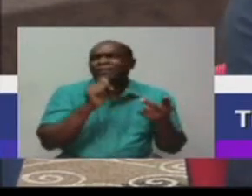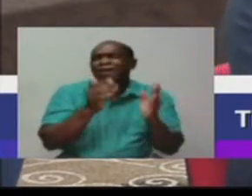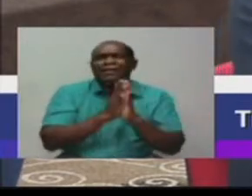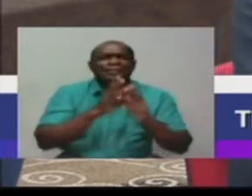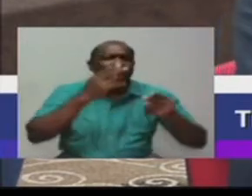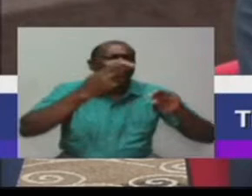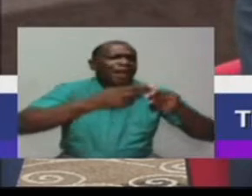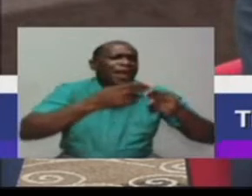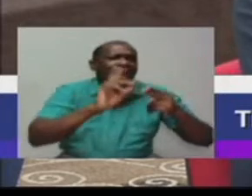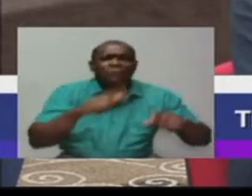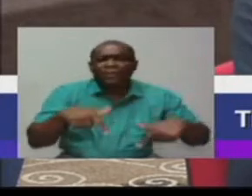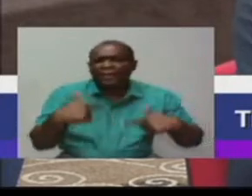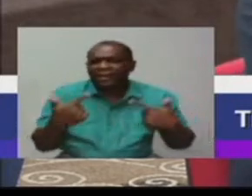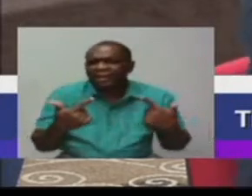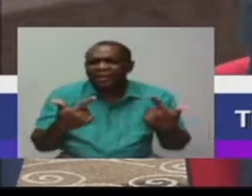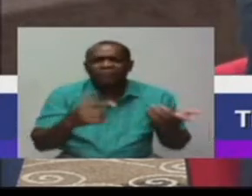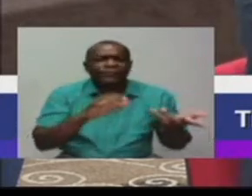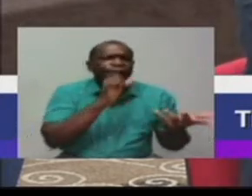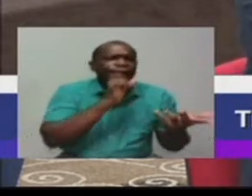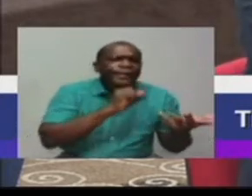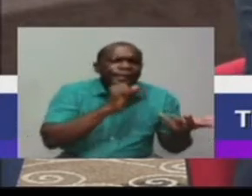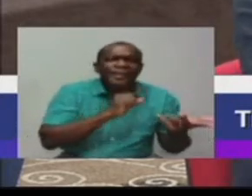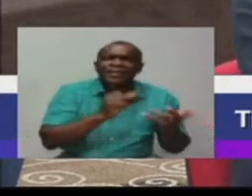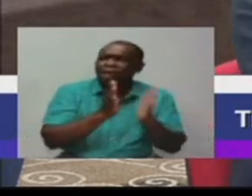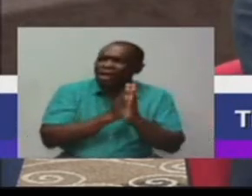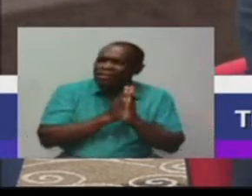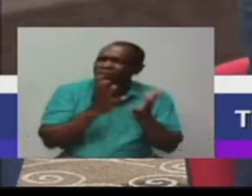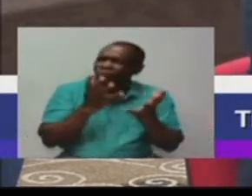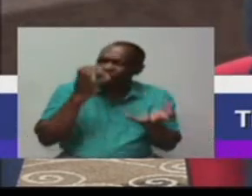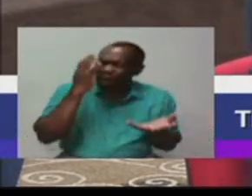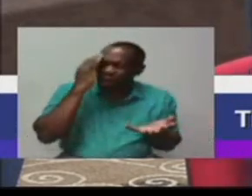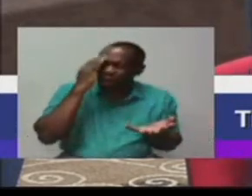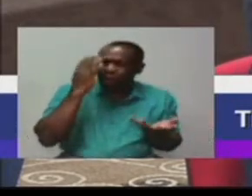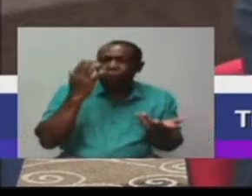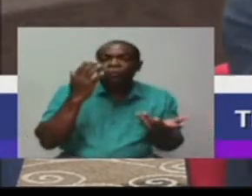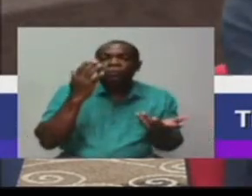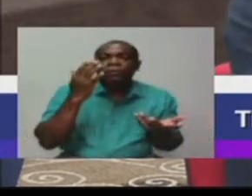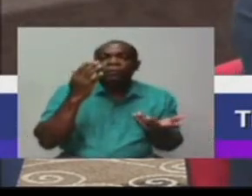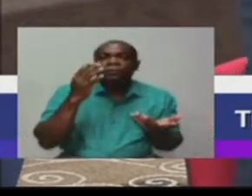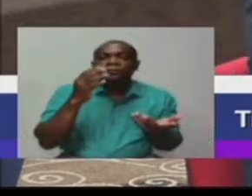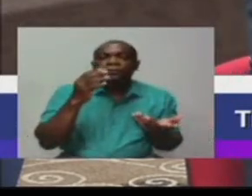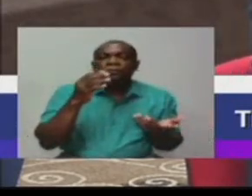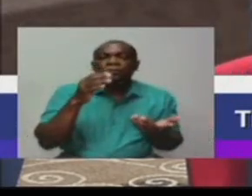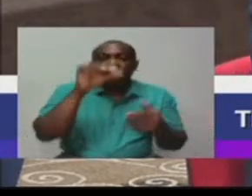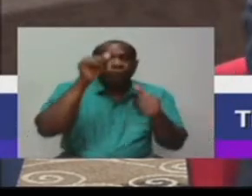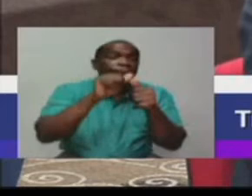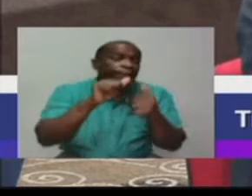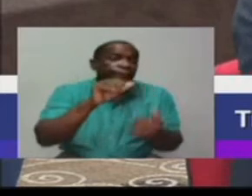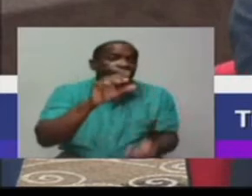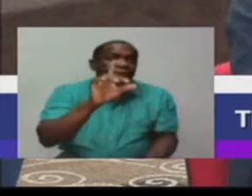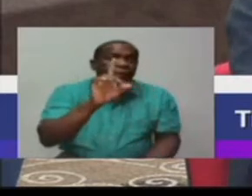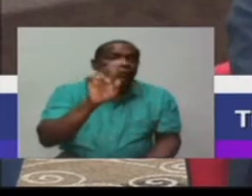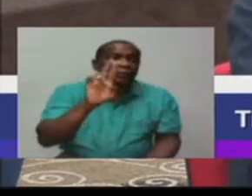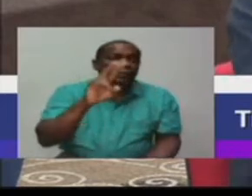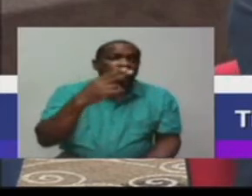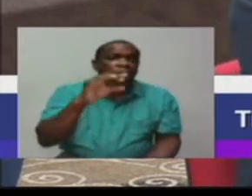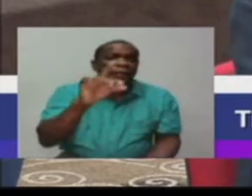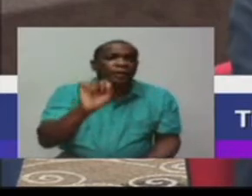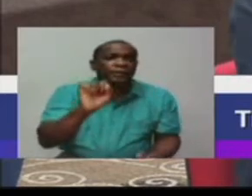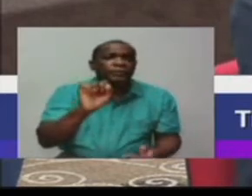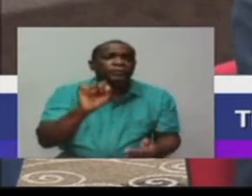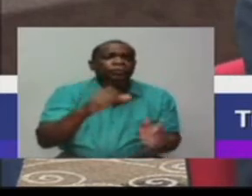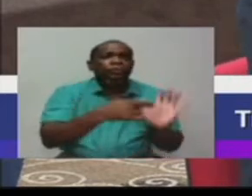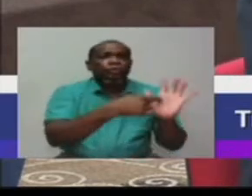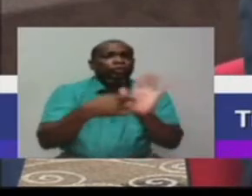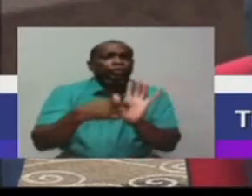of things. We're just asking for the ages. And seeing as when Dr. Hines presents all his data, we get age ranges. So, I mean, if you could clarify